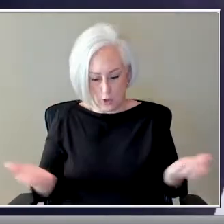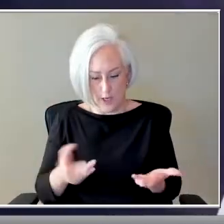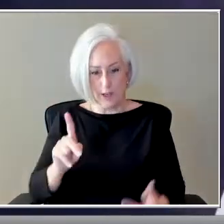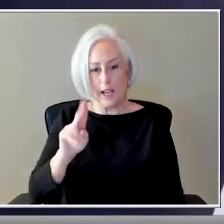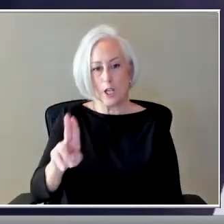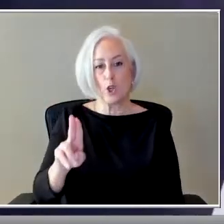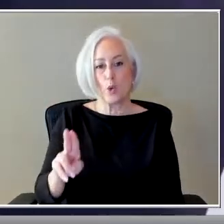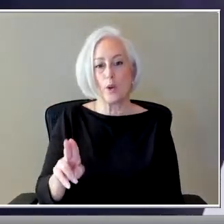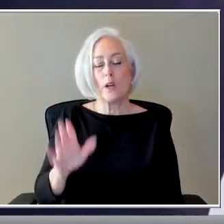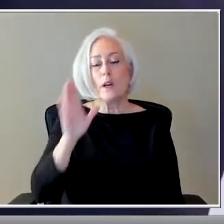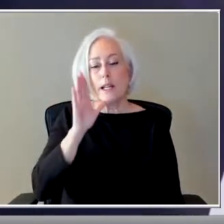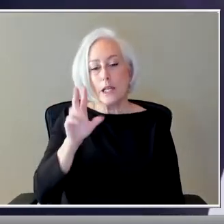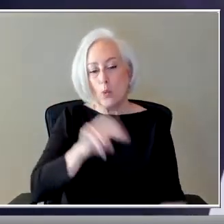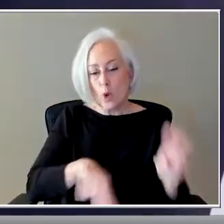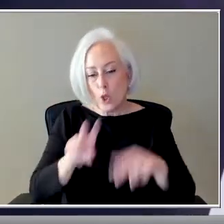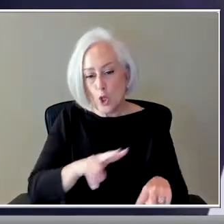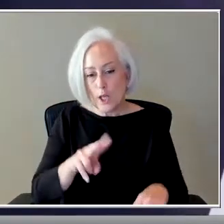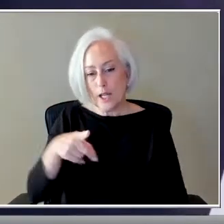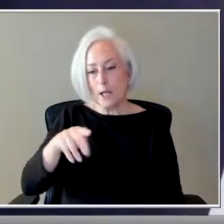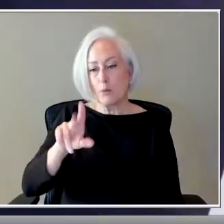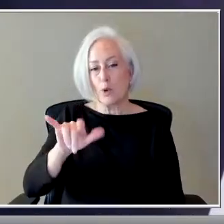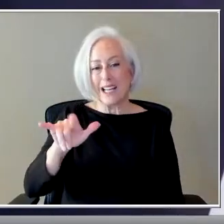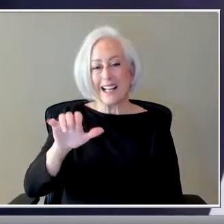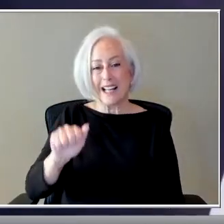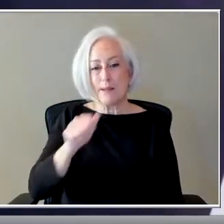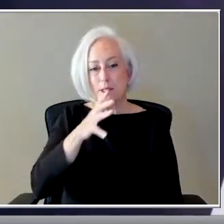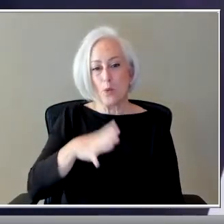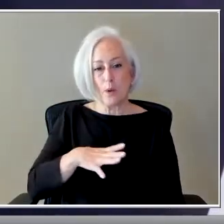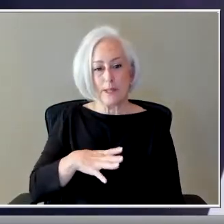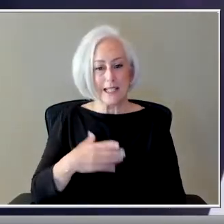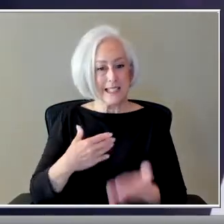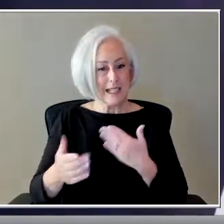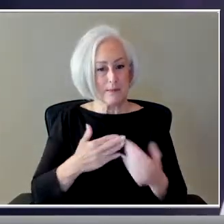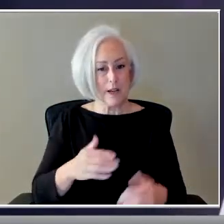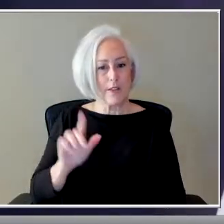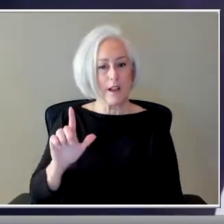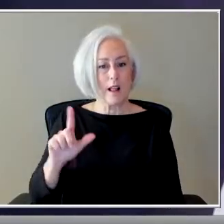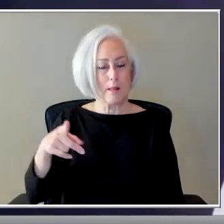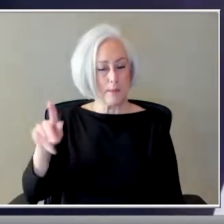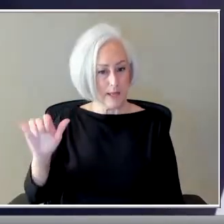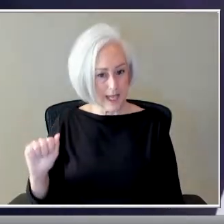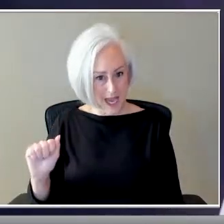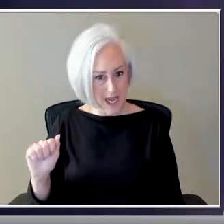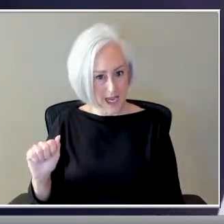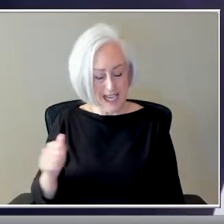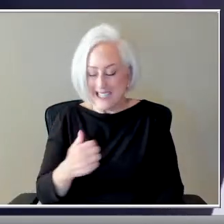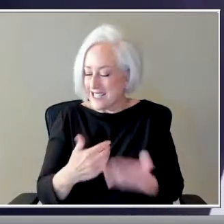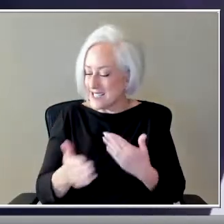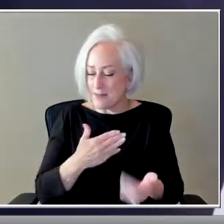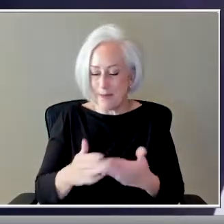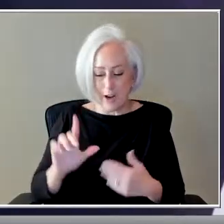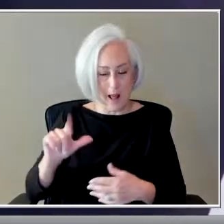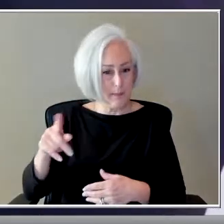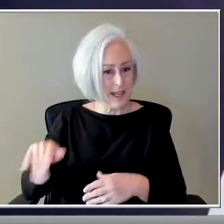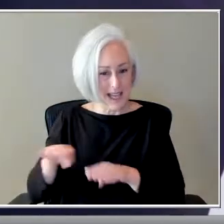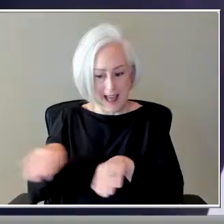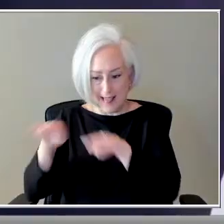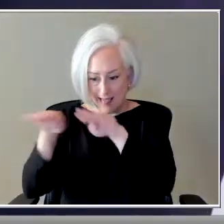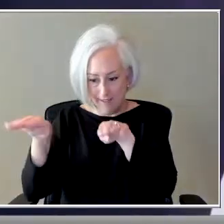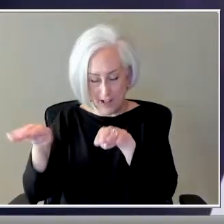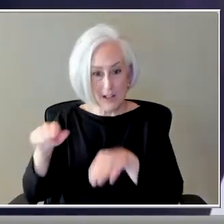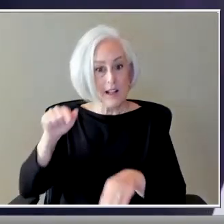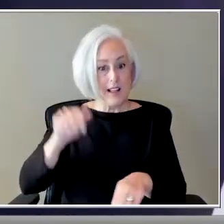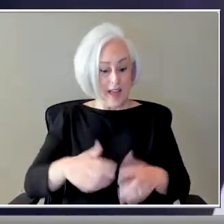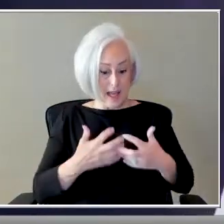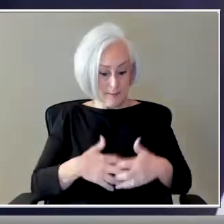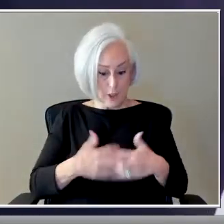women, irrespective of Lp(a) levels. Okay. Irrespective, because this device not only lowers Lp(a), it lowers a